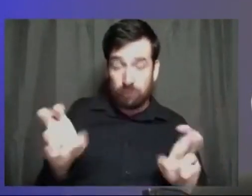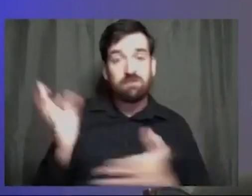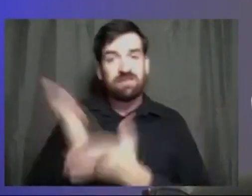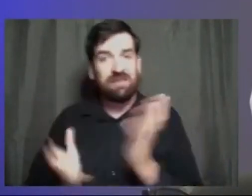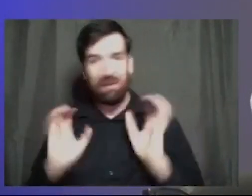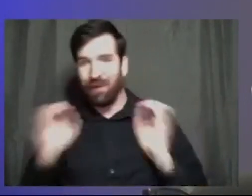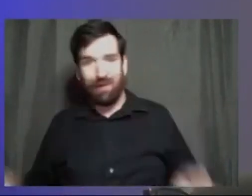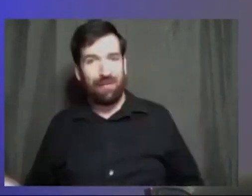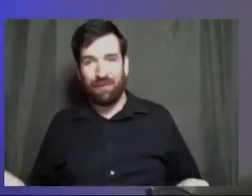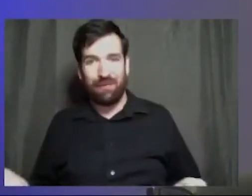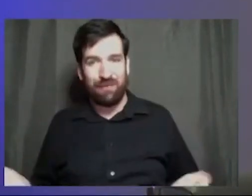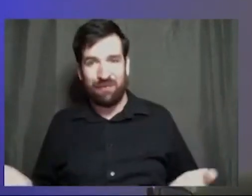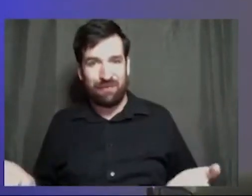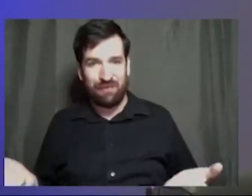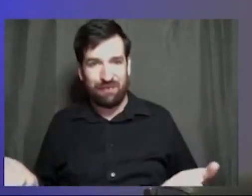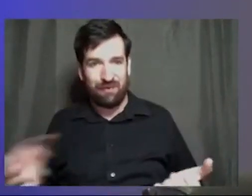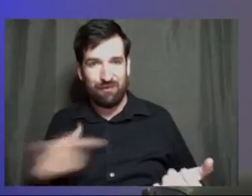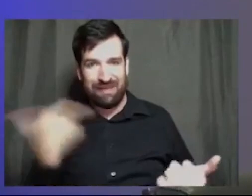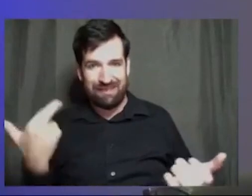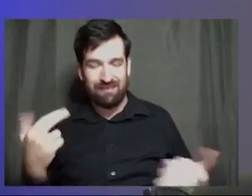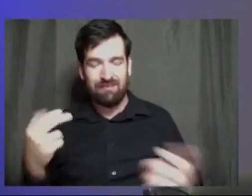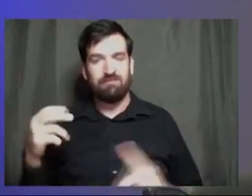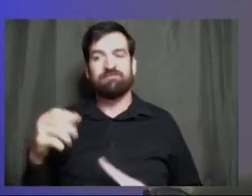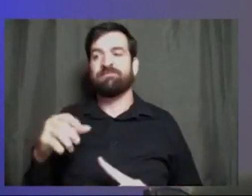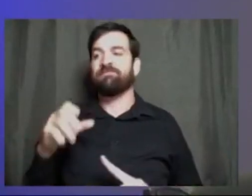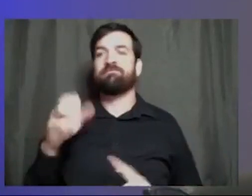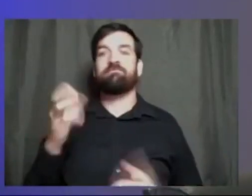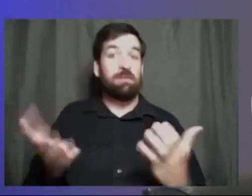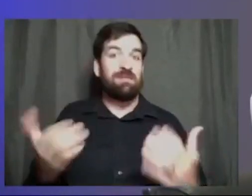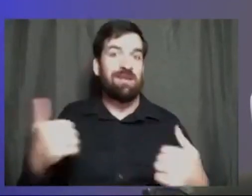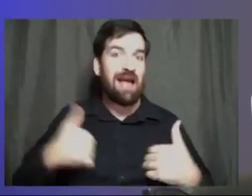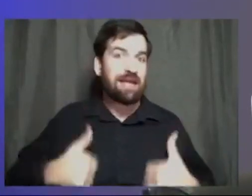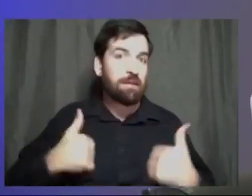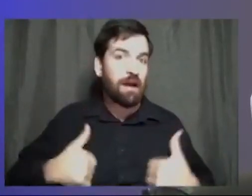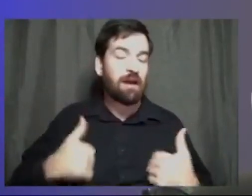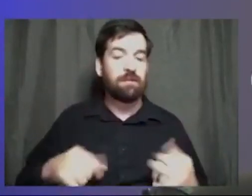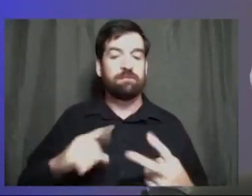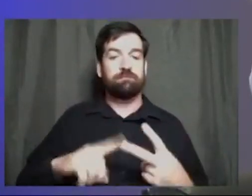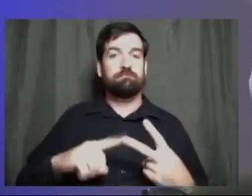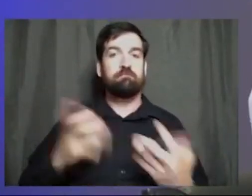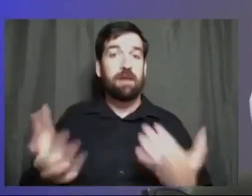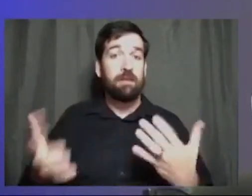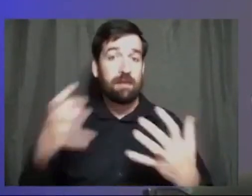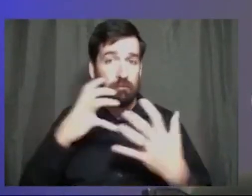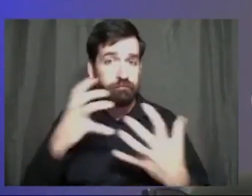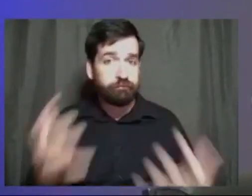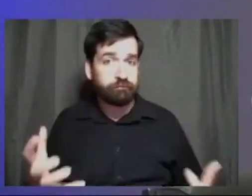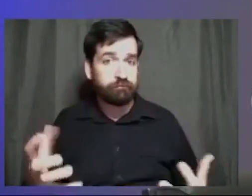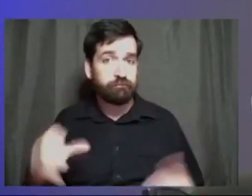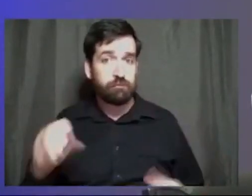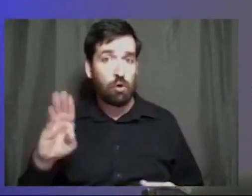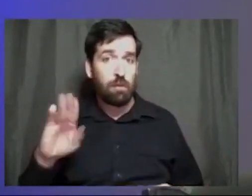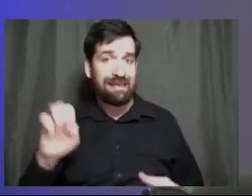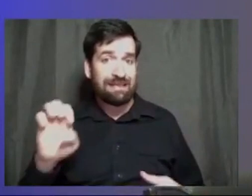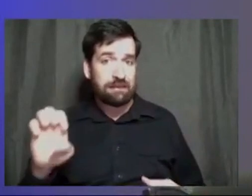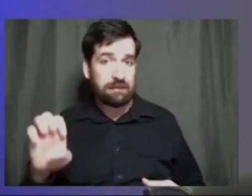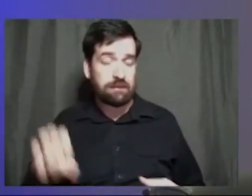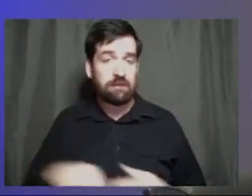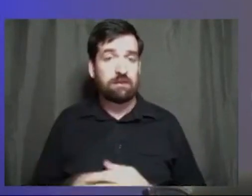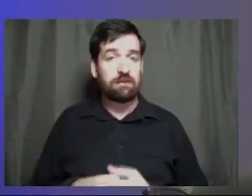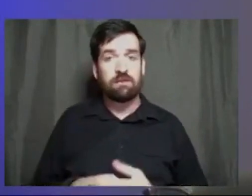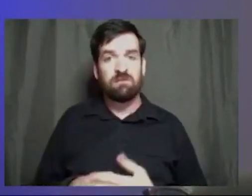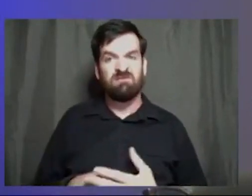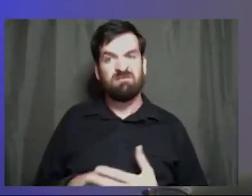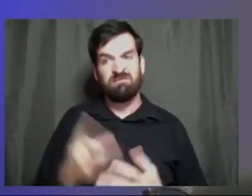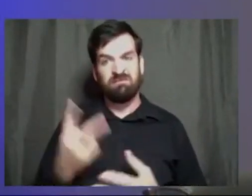risk factors other than asthma, or they may be obese, which is pretty. Both of those are